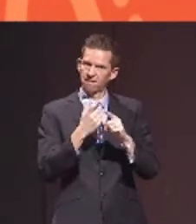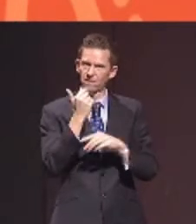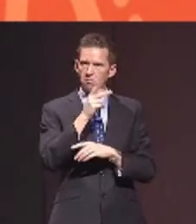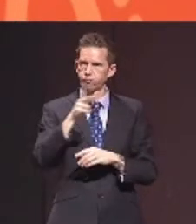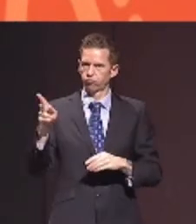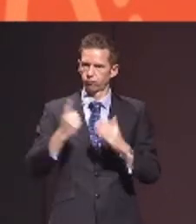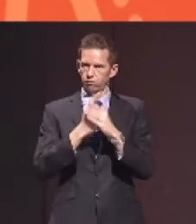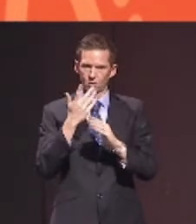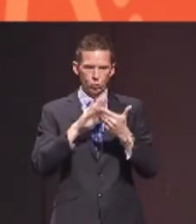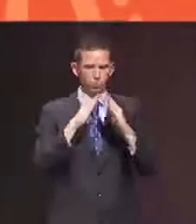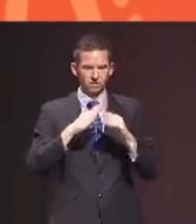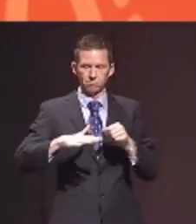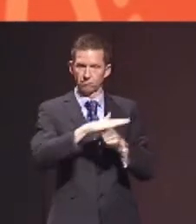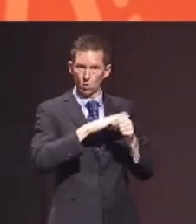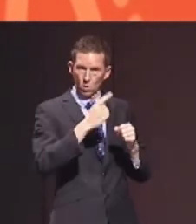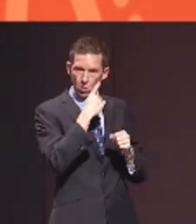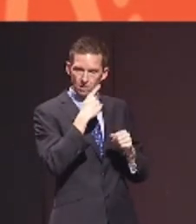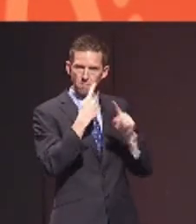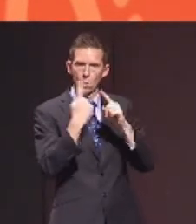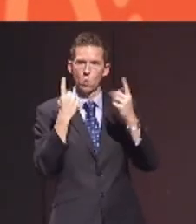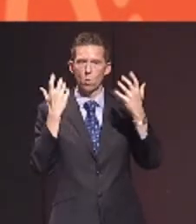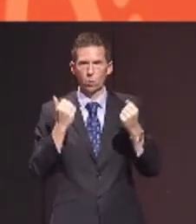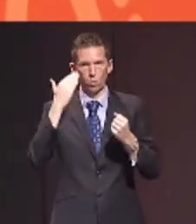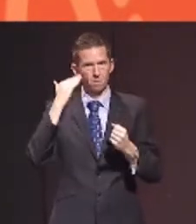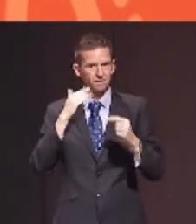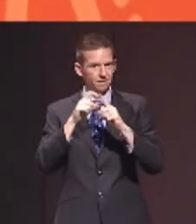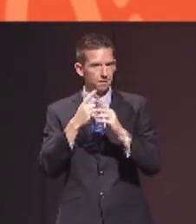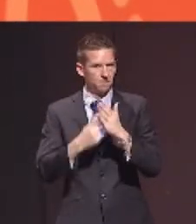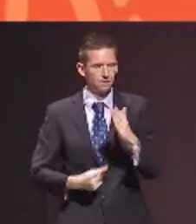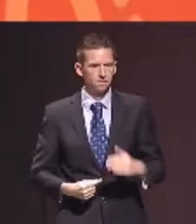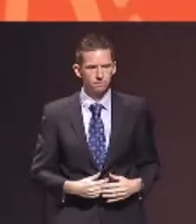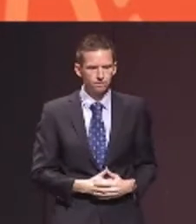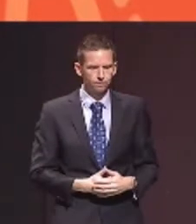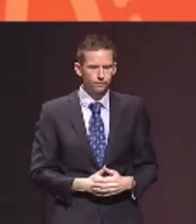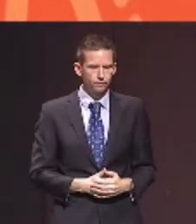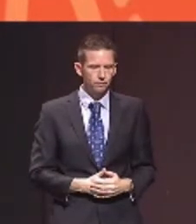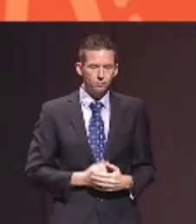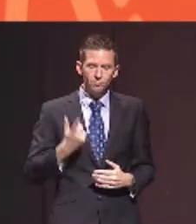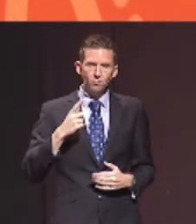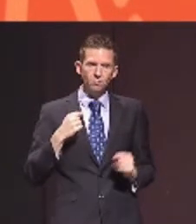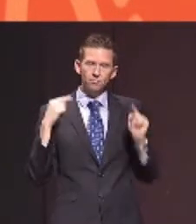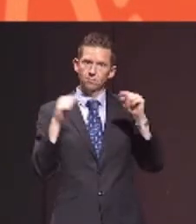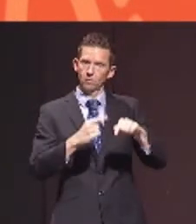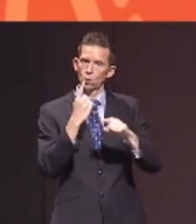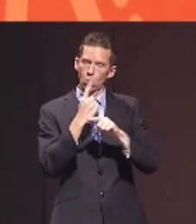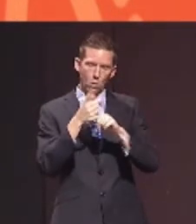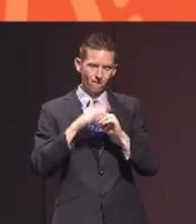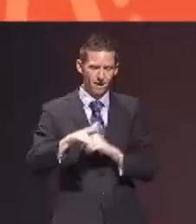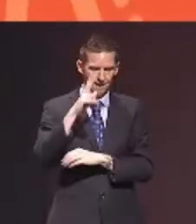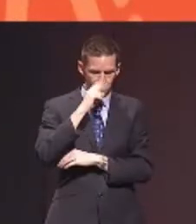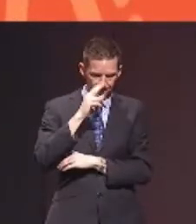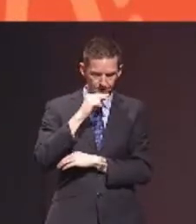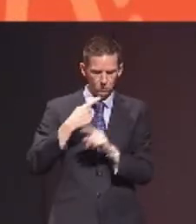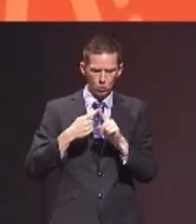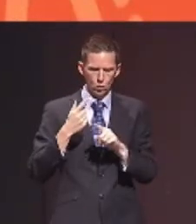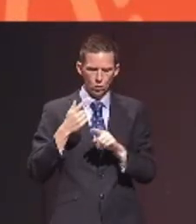the community of girls and women with disabilities as well. And why we are here talking about adolescents and why